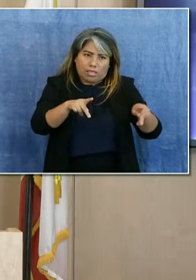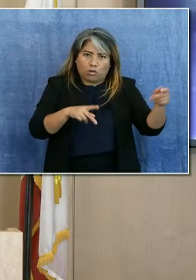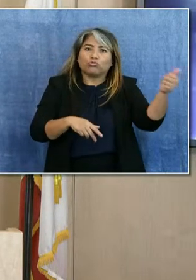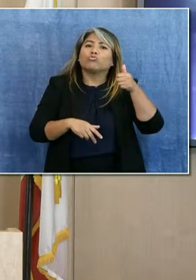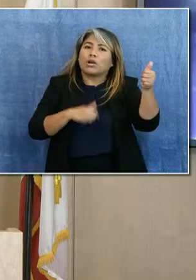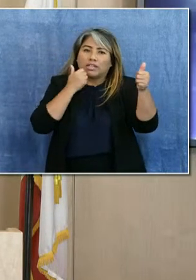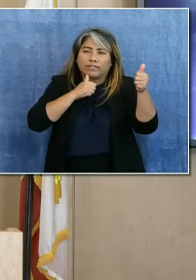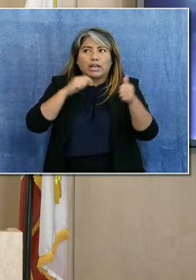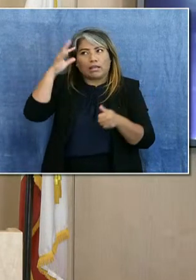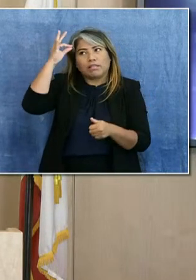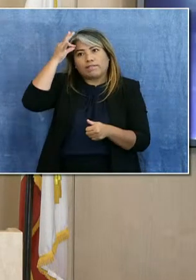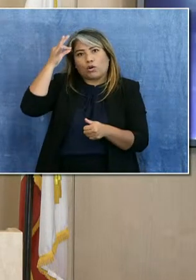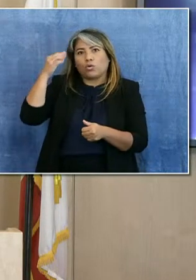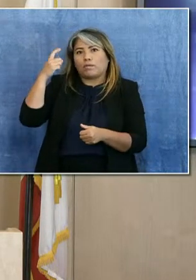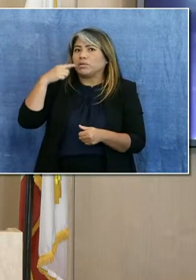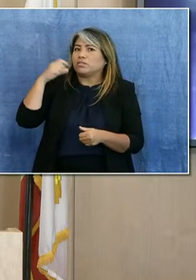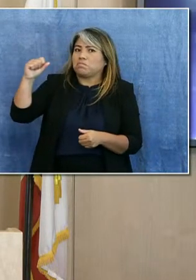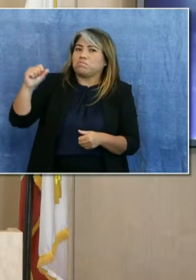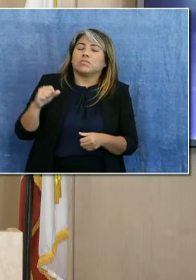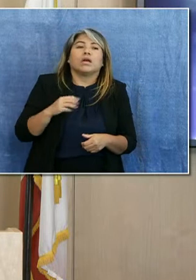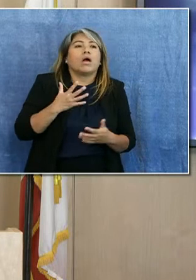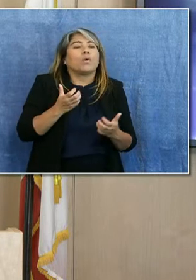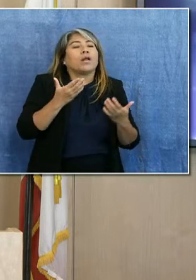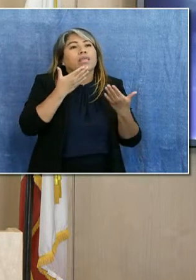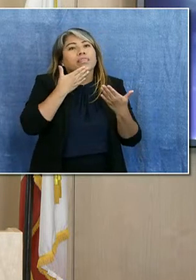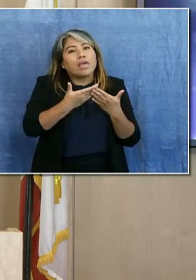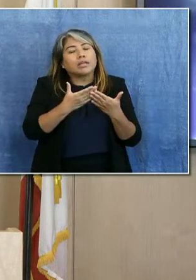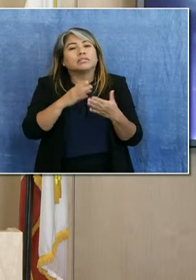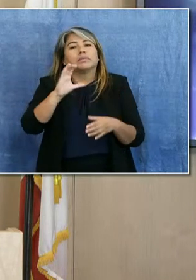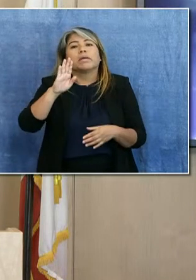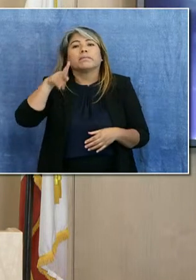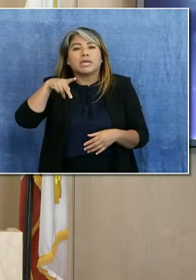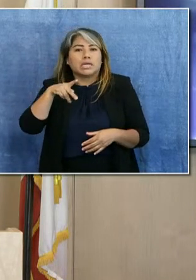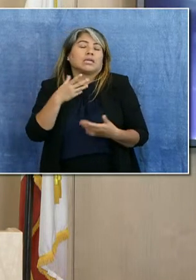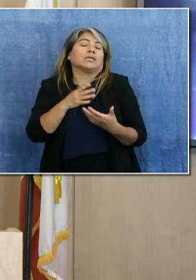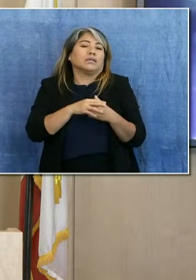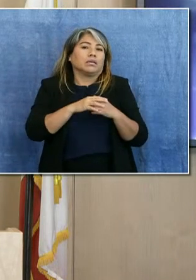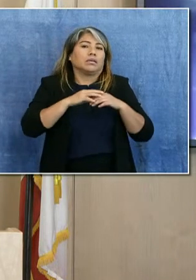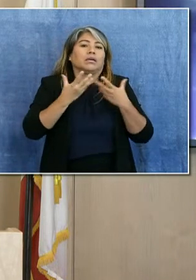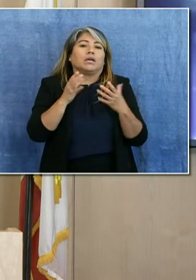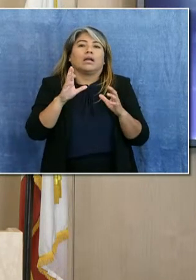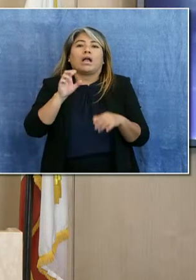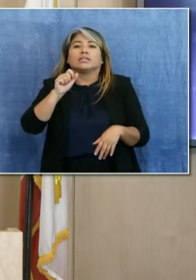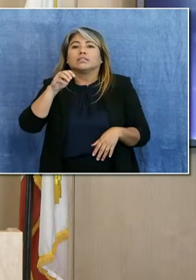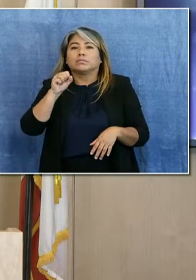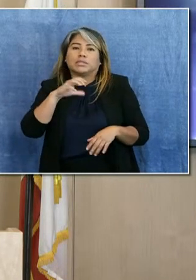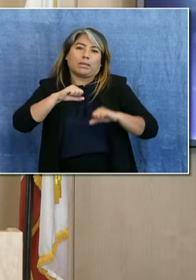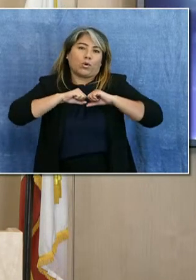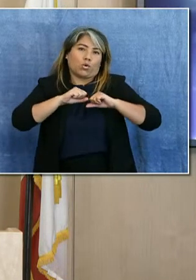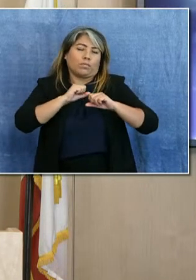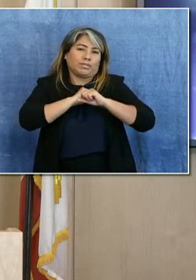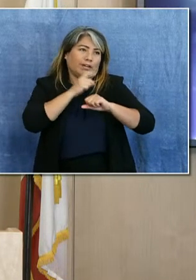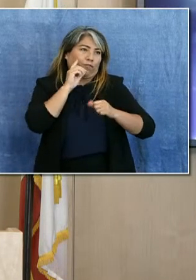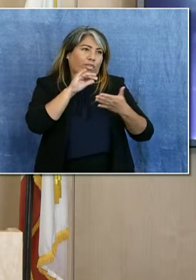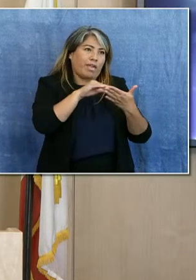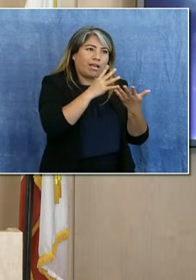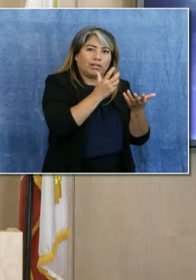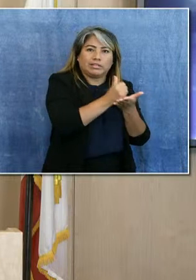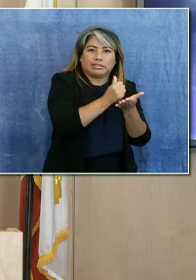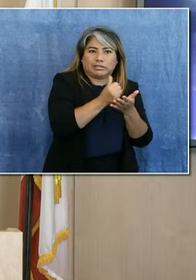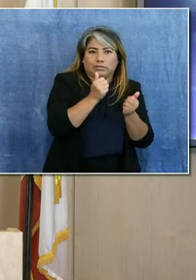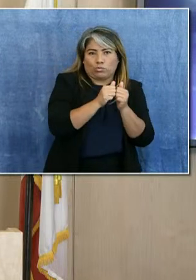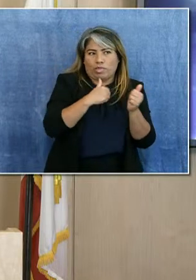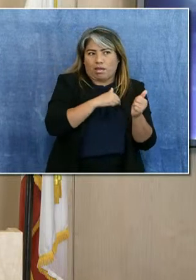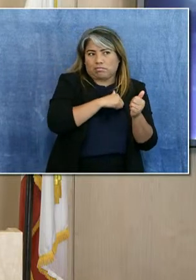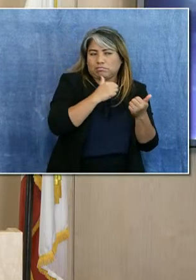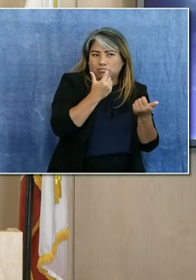I want to thank Customs and Border Protection for their assistance with us on this site. Again, we will return to